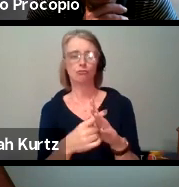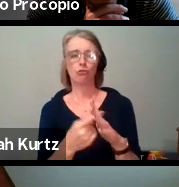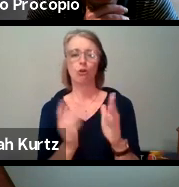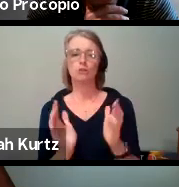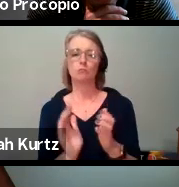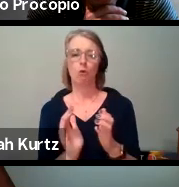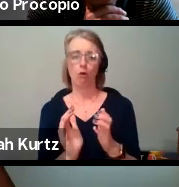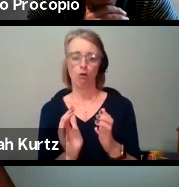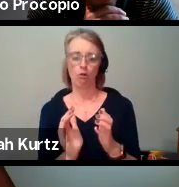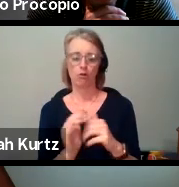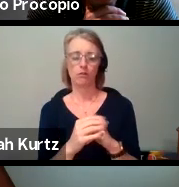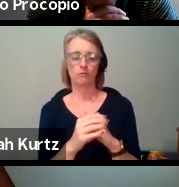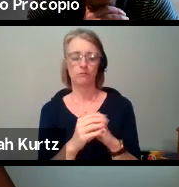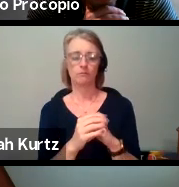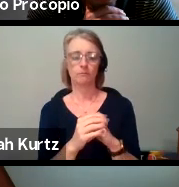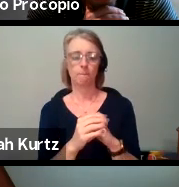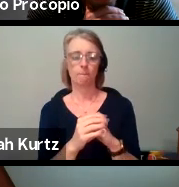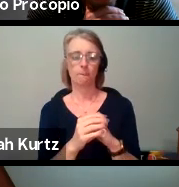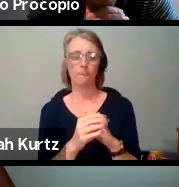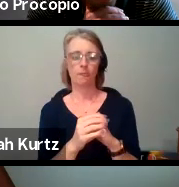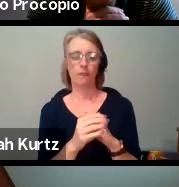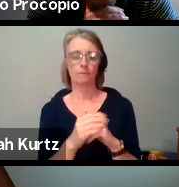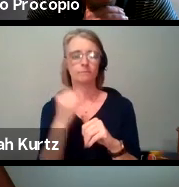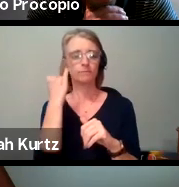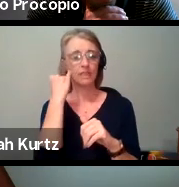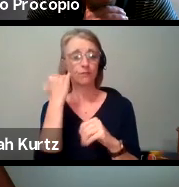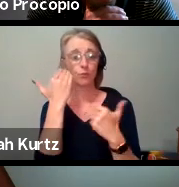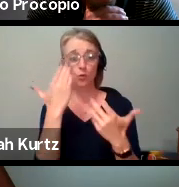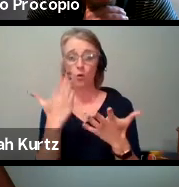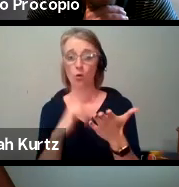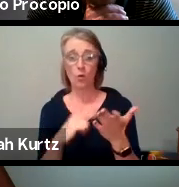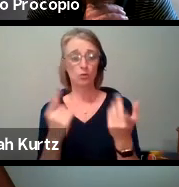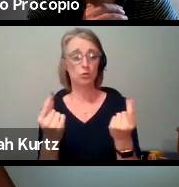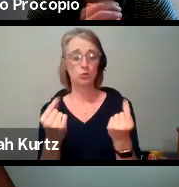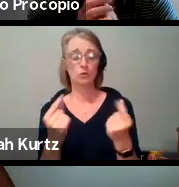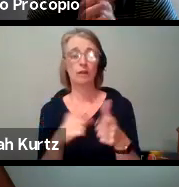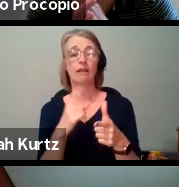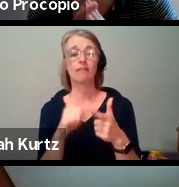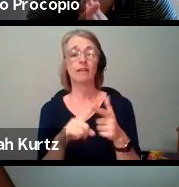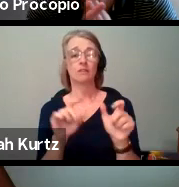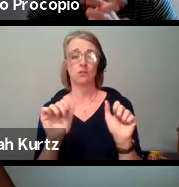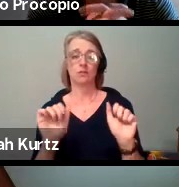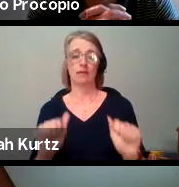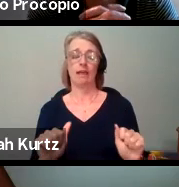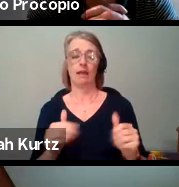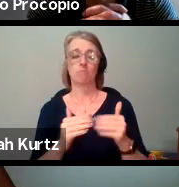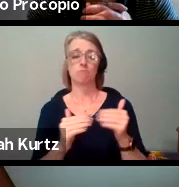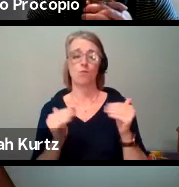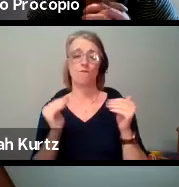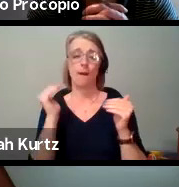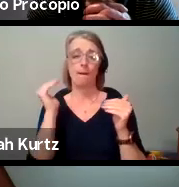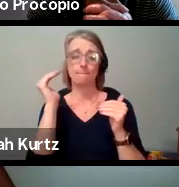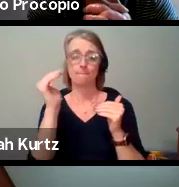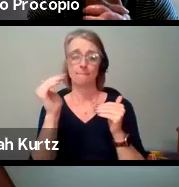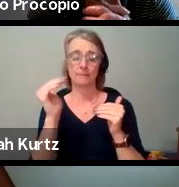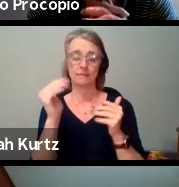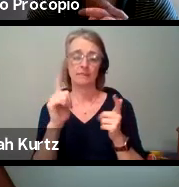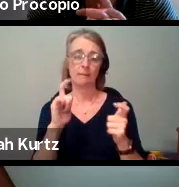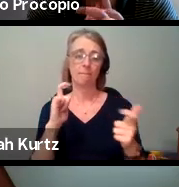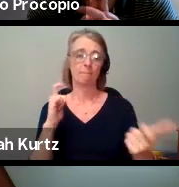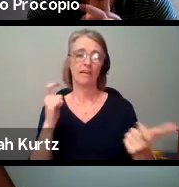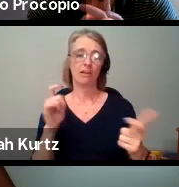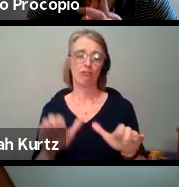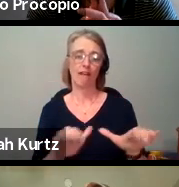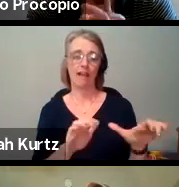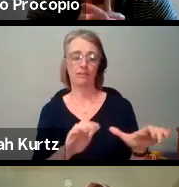there if you don't know what to do. And then you can move up into those bigger